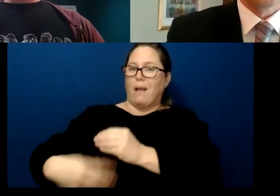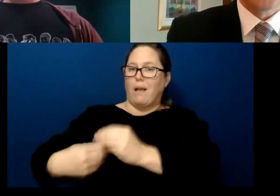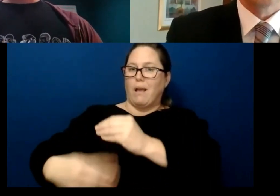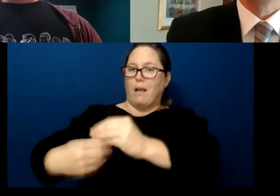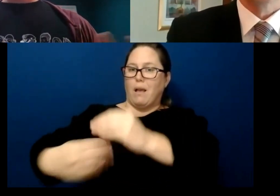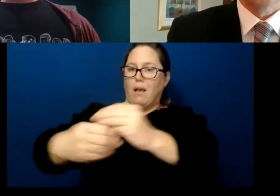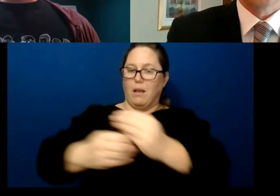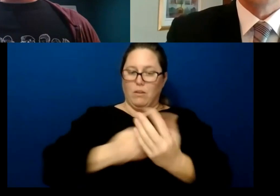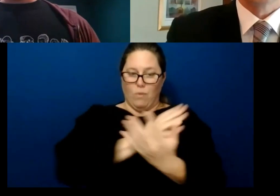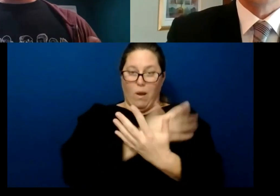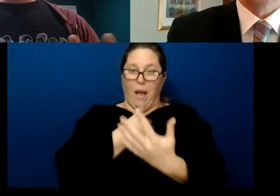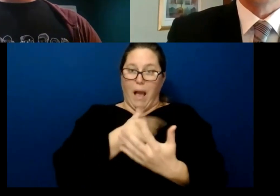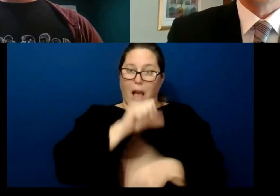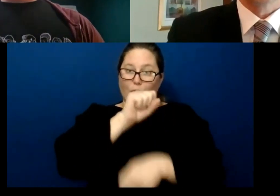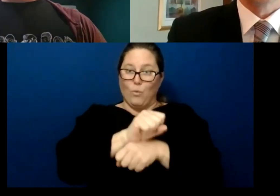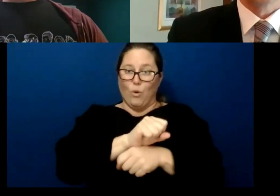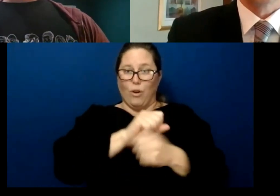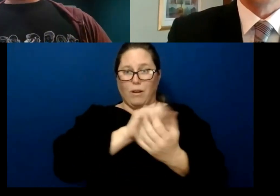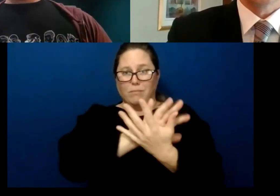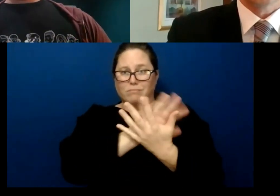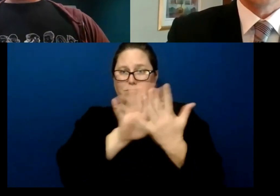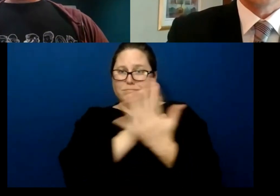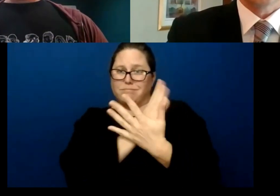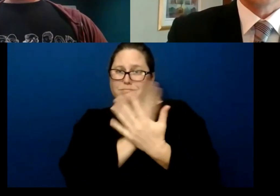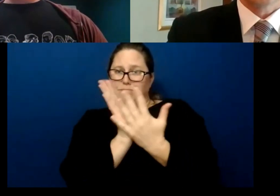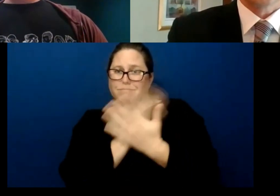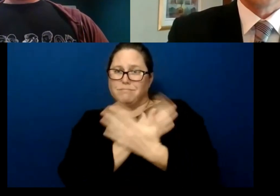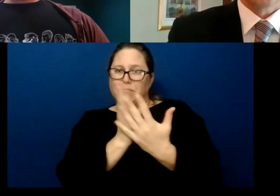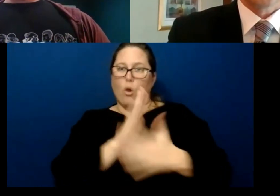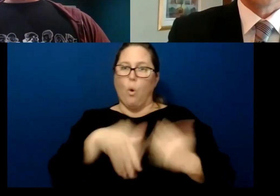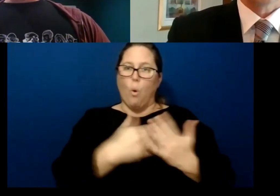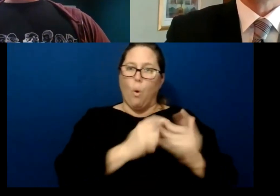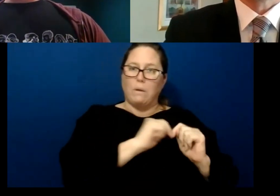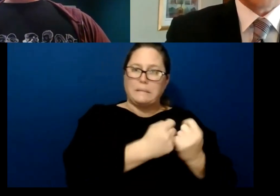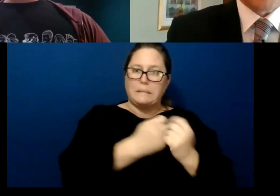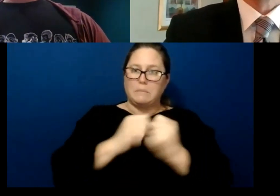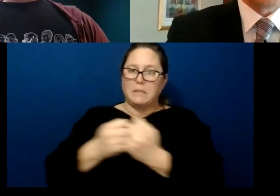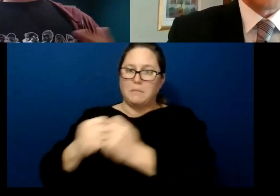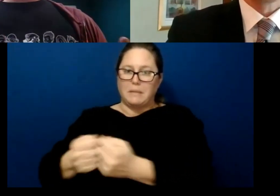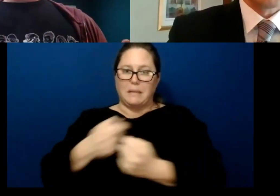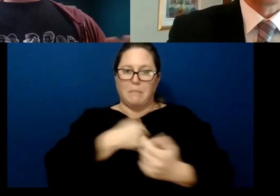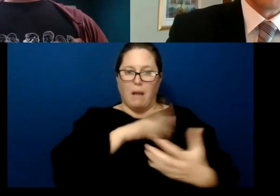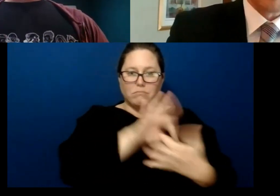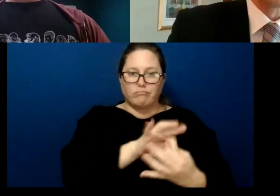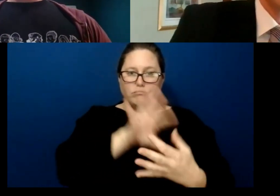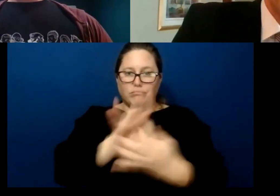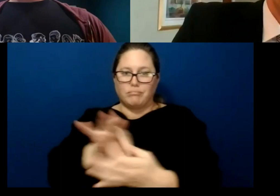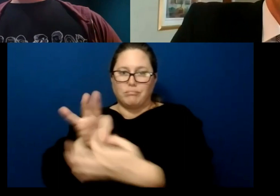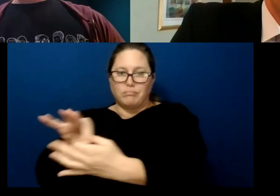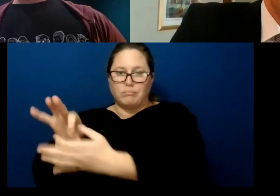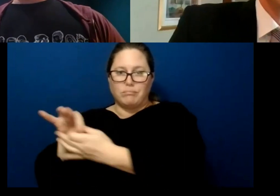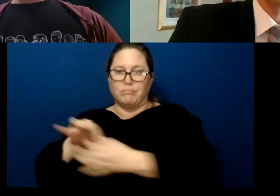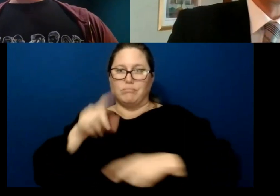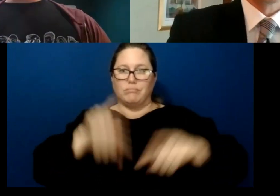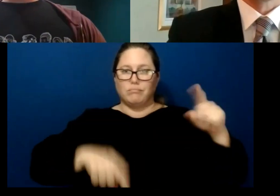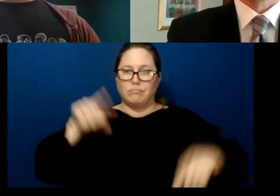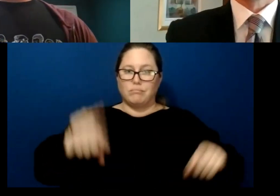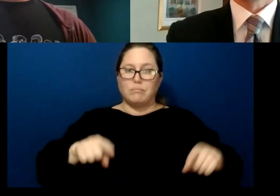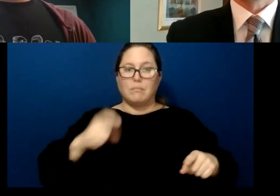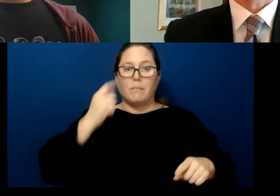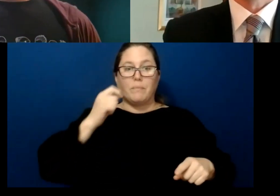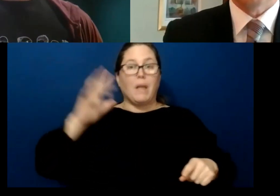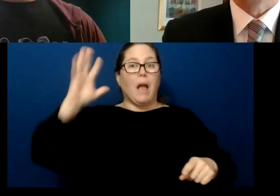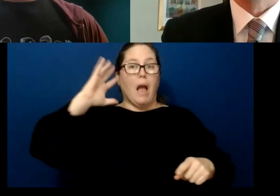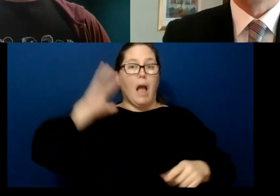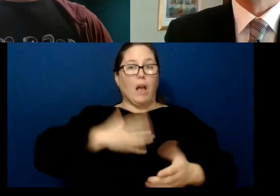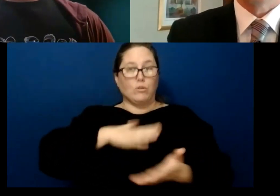various teams that work to have all of that come together. So in terms of how I got here, I actually went to school, I studied